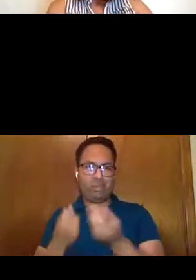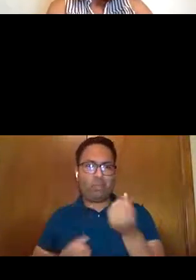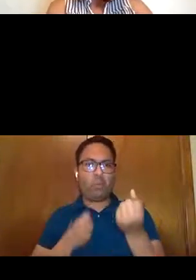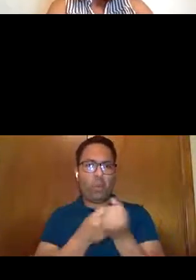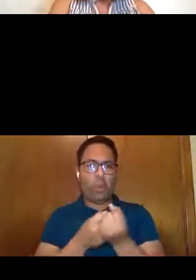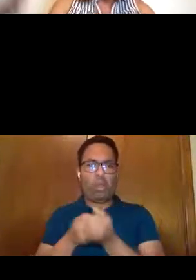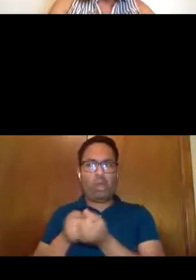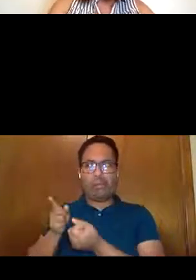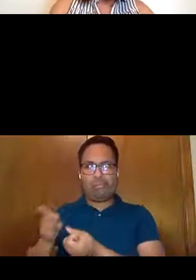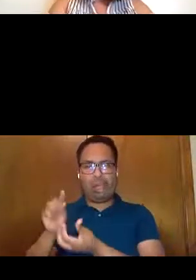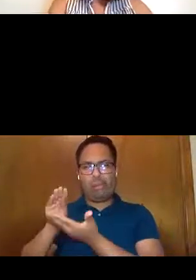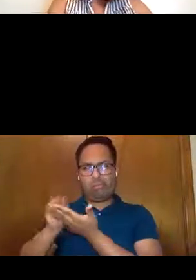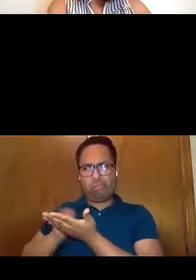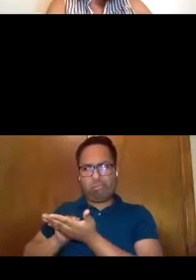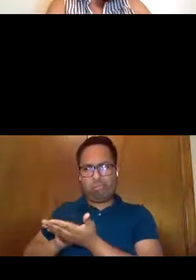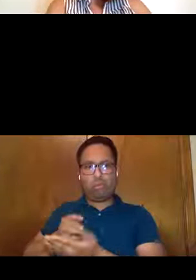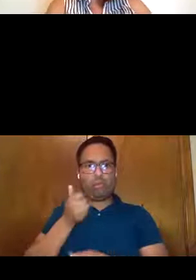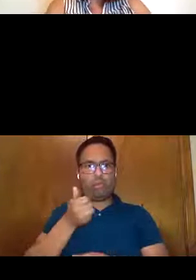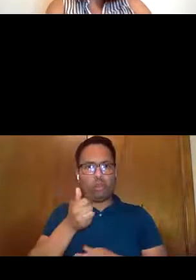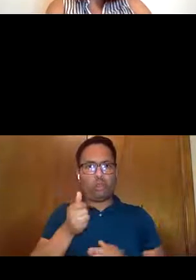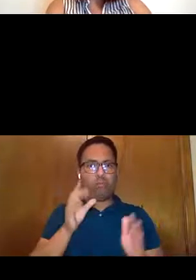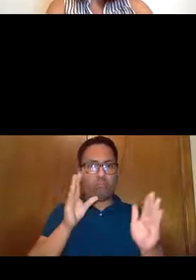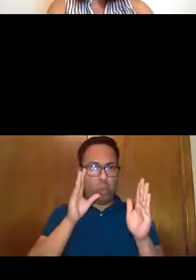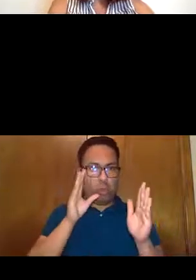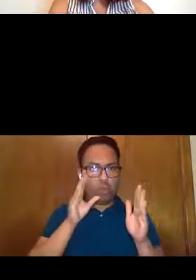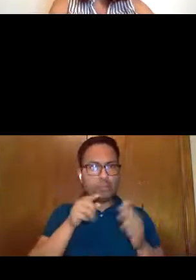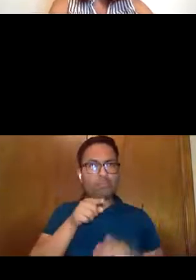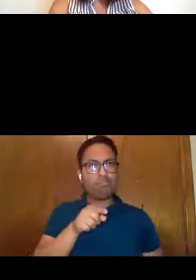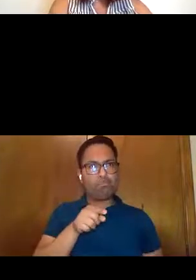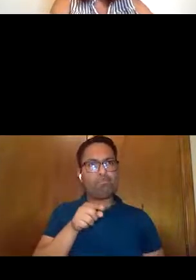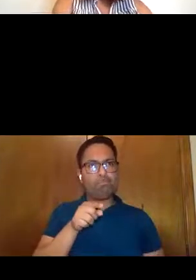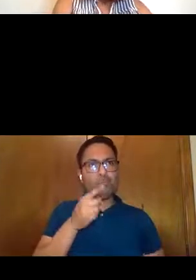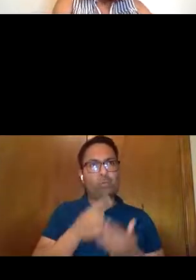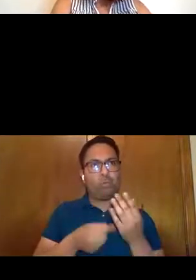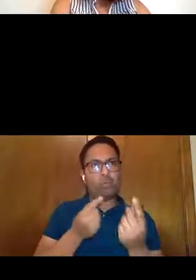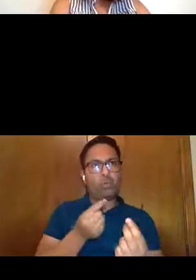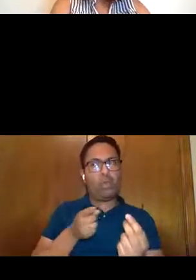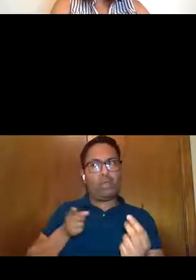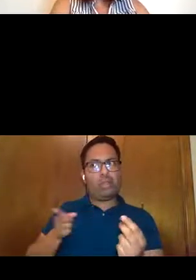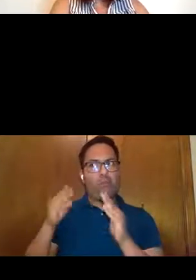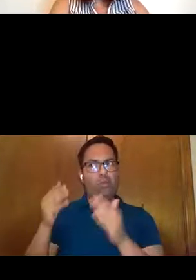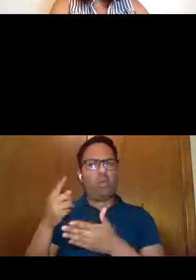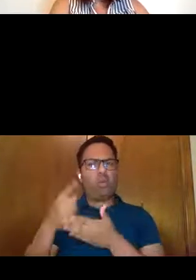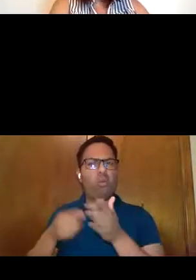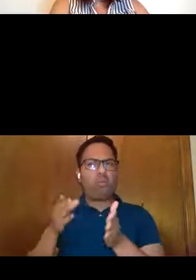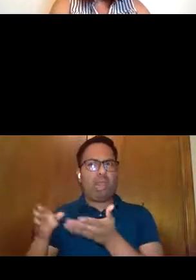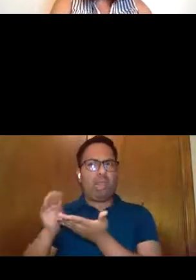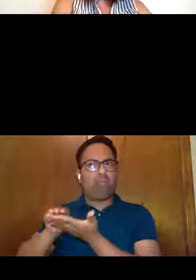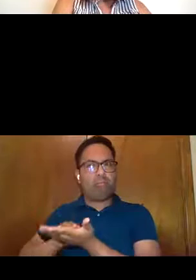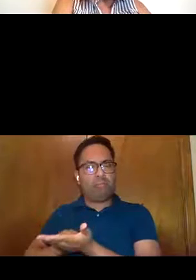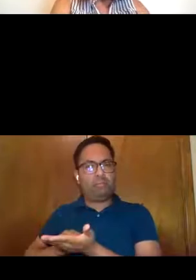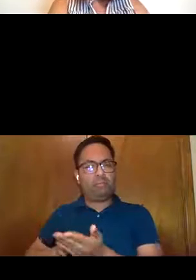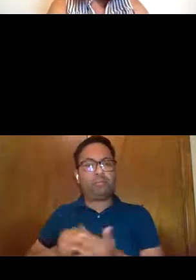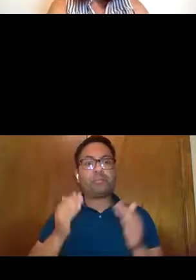the appointment and they can take notes with what the plan will be. Next, participation.